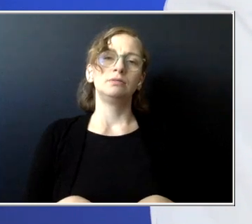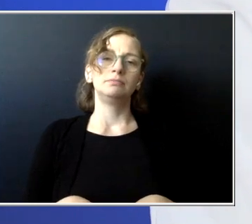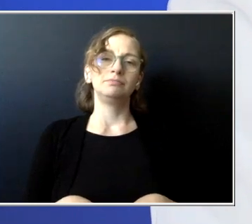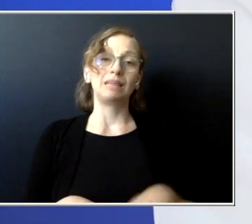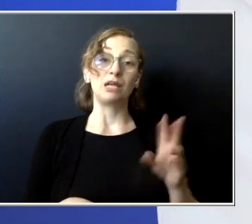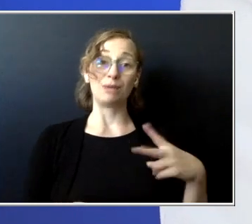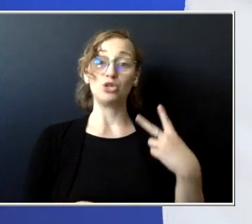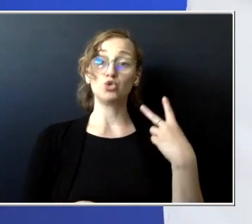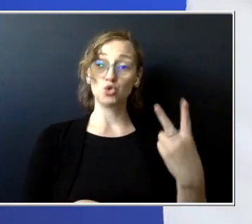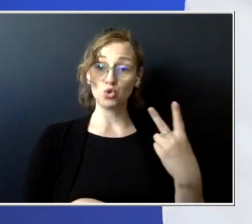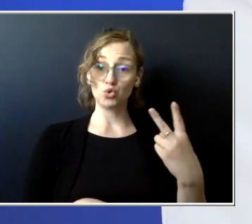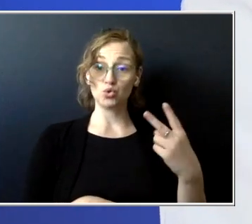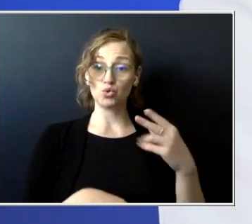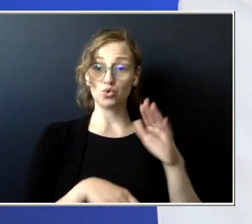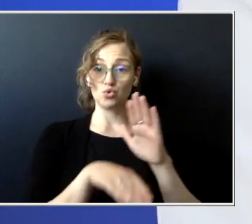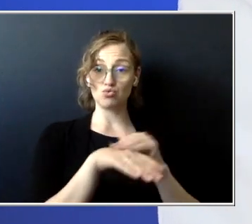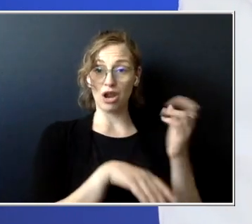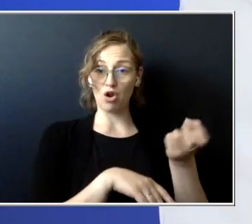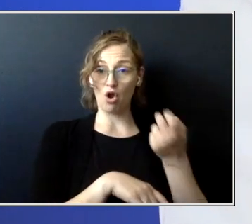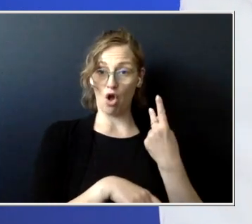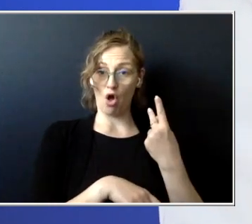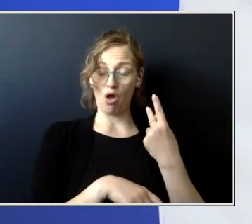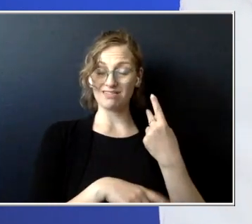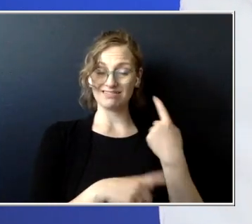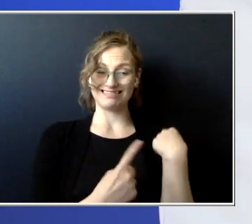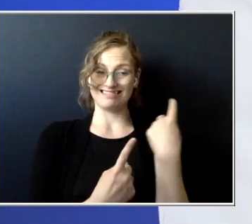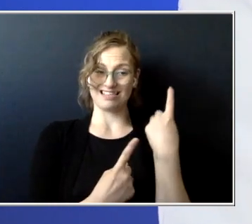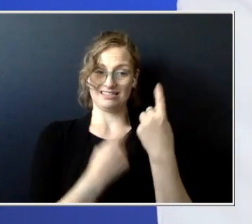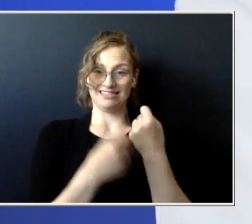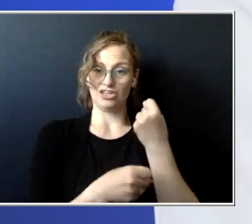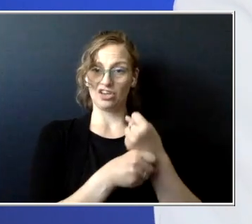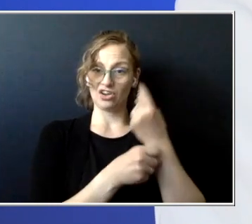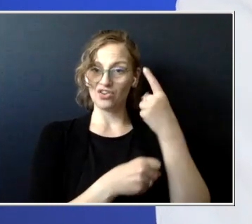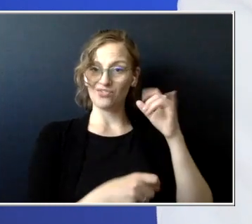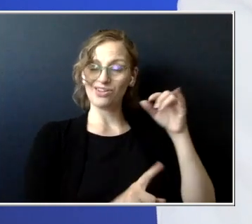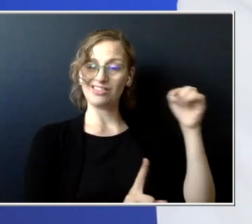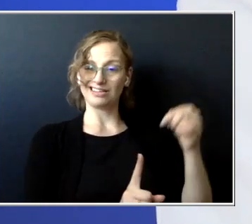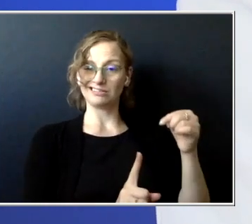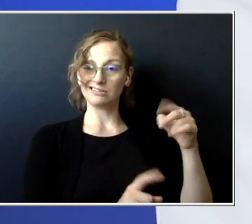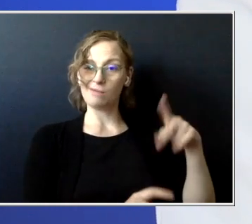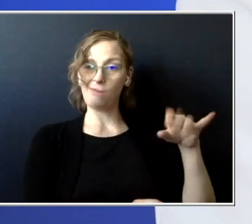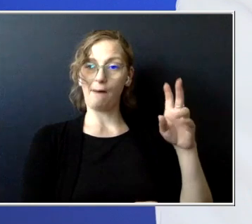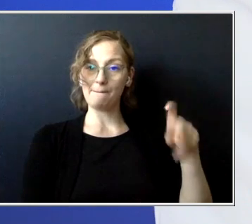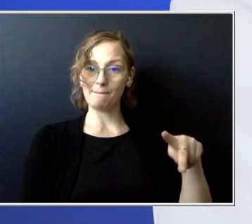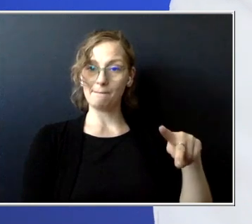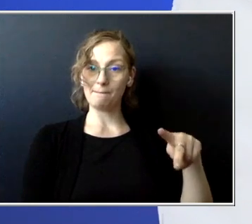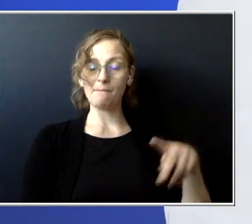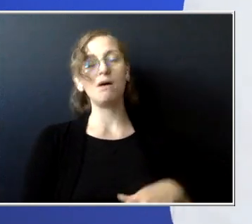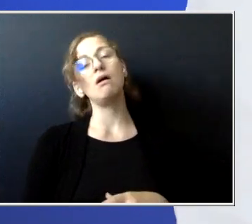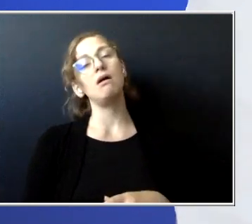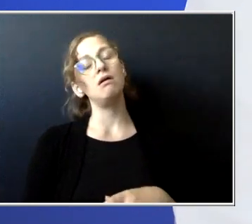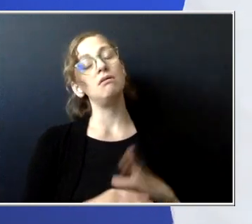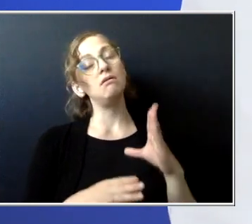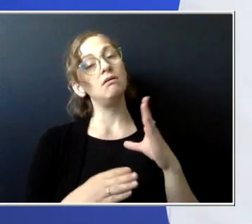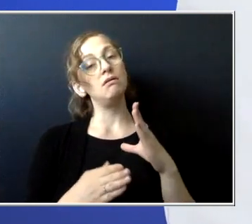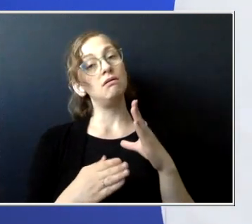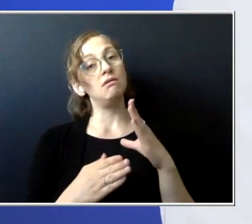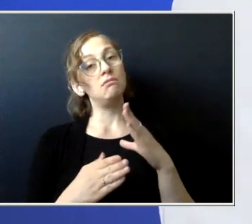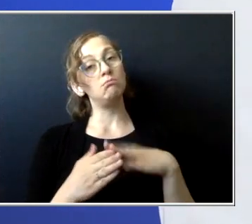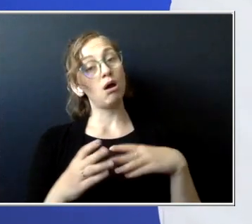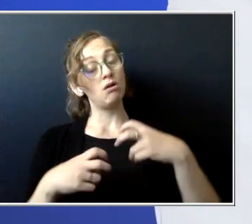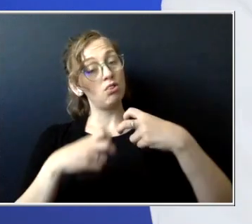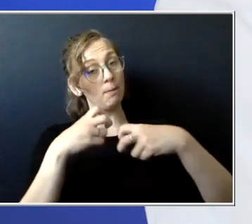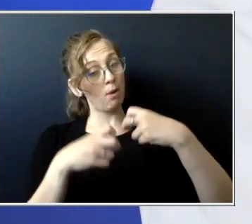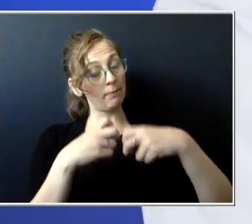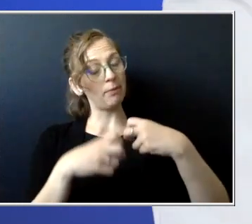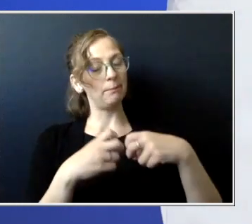last year for this pump. And I think part of the issue in terms of what Ashley and the